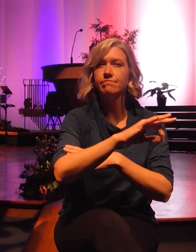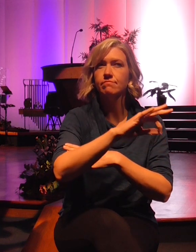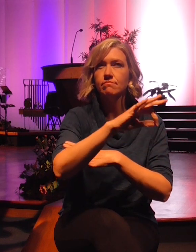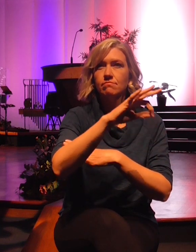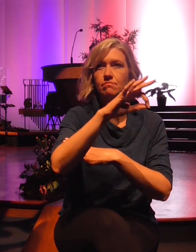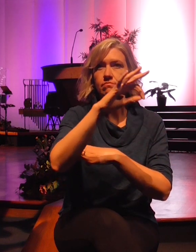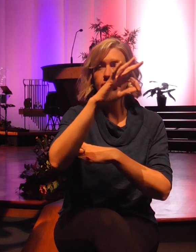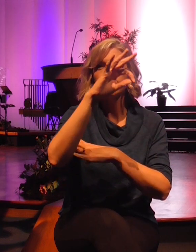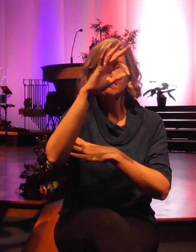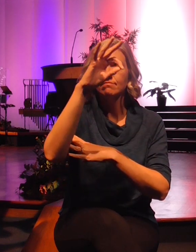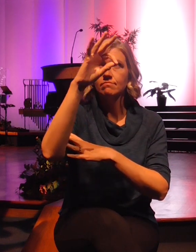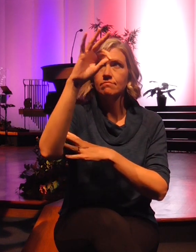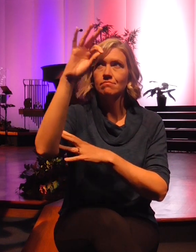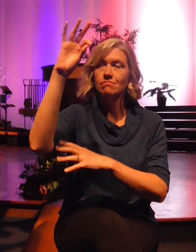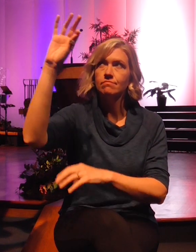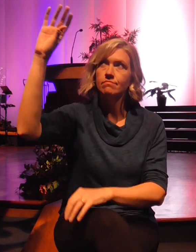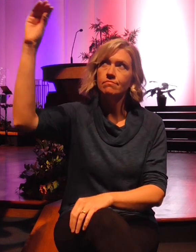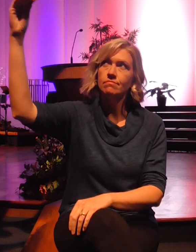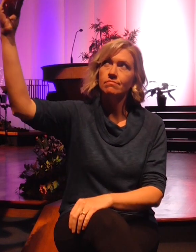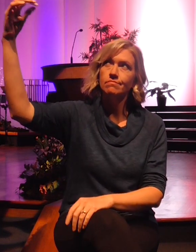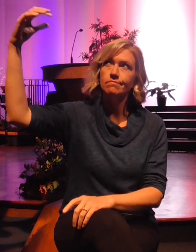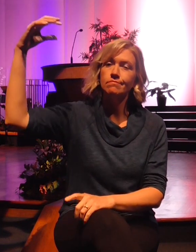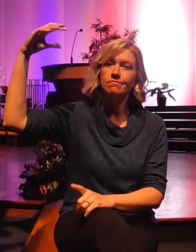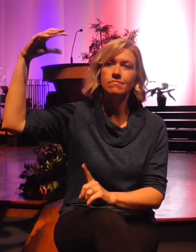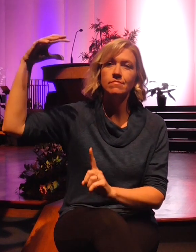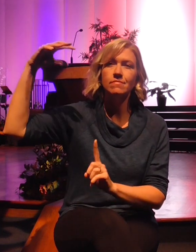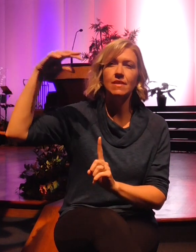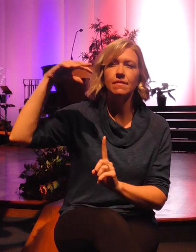Daylight again,